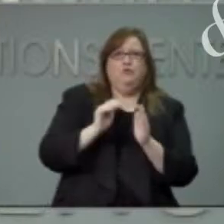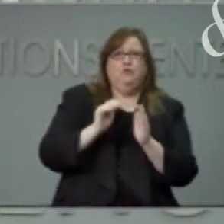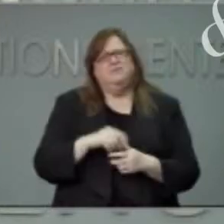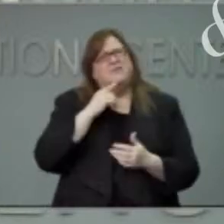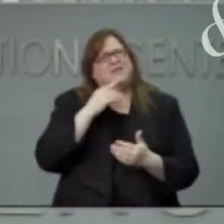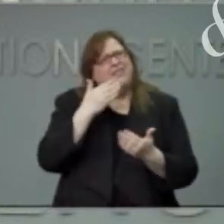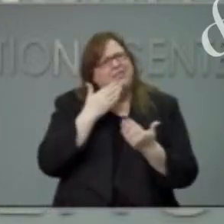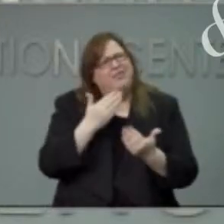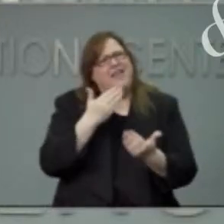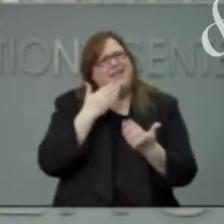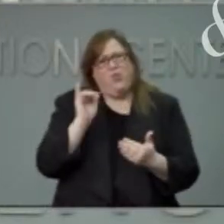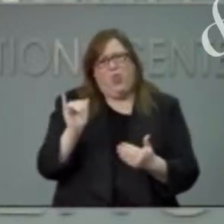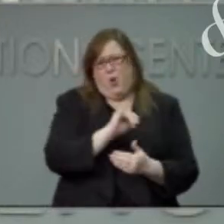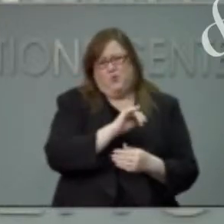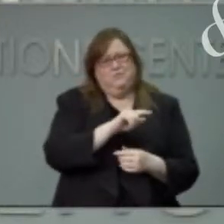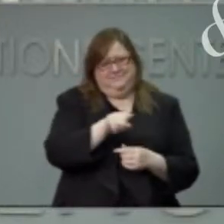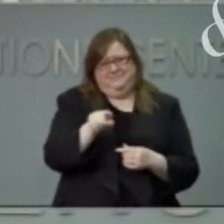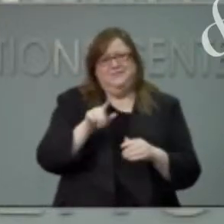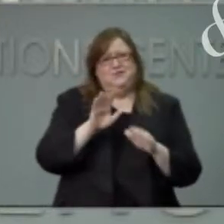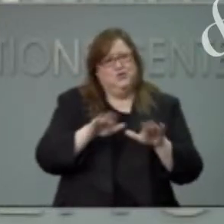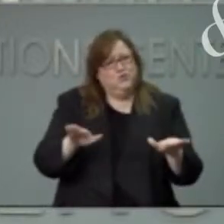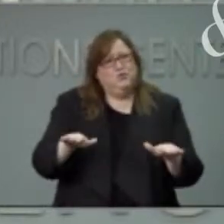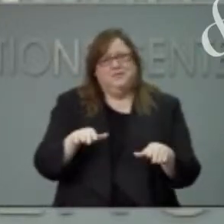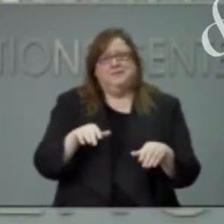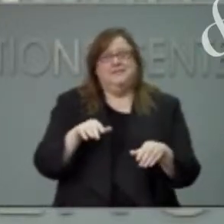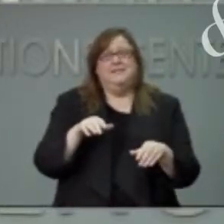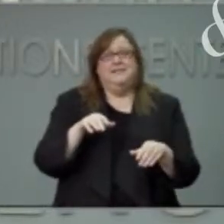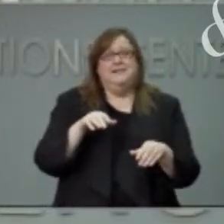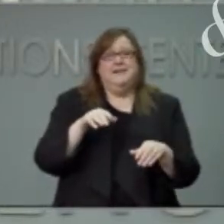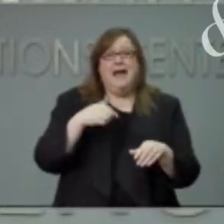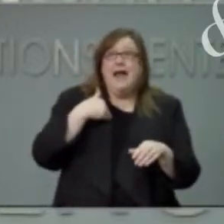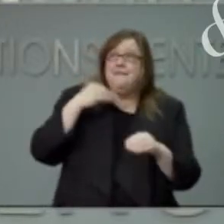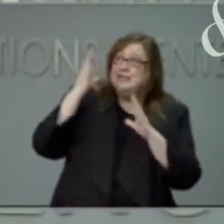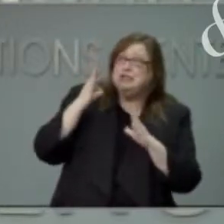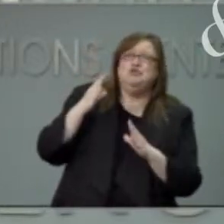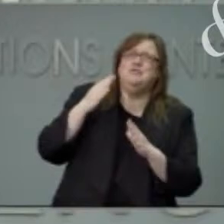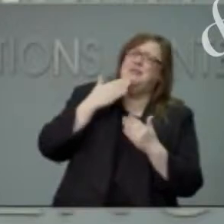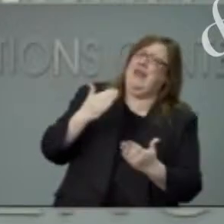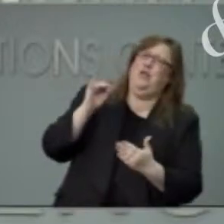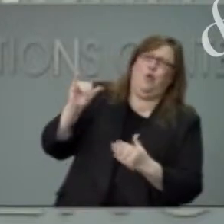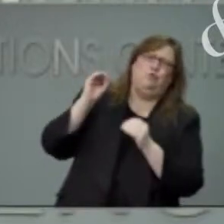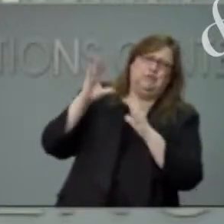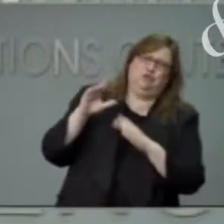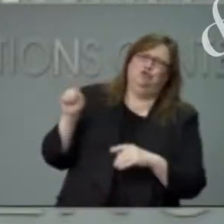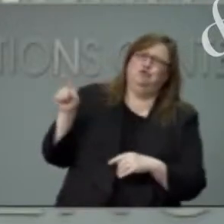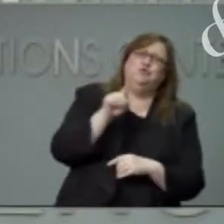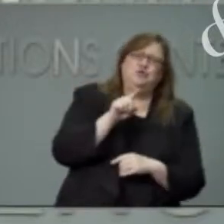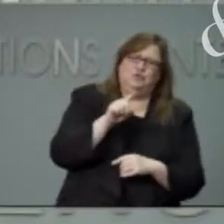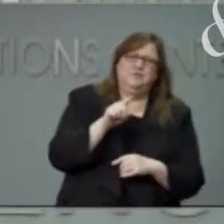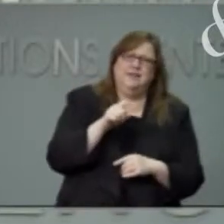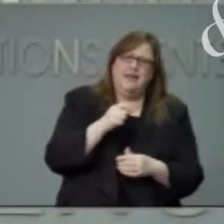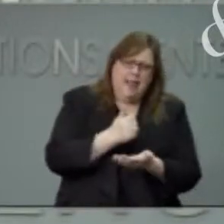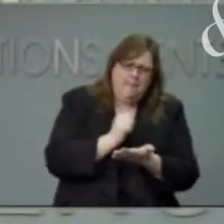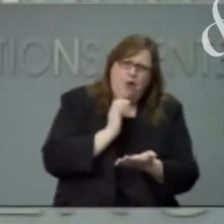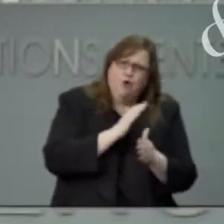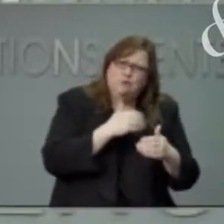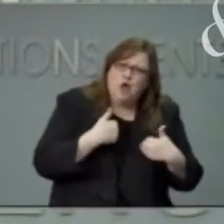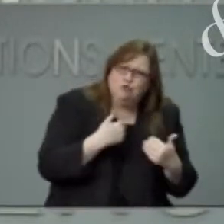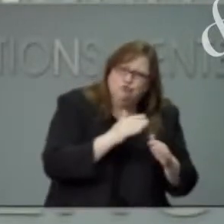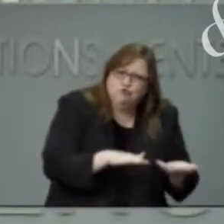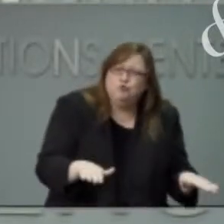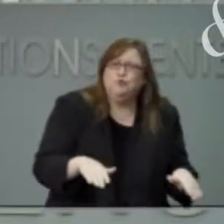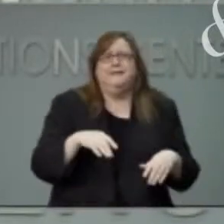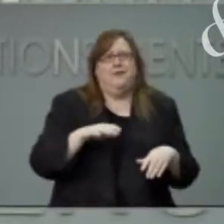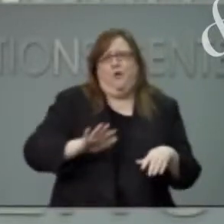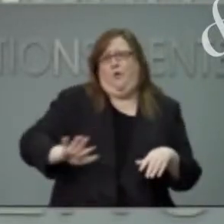that they do every day for young children and our families across the state. We're also working to get small